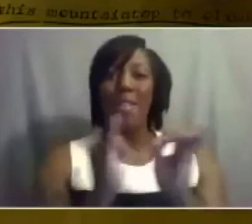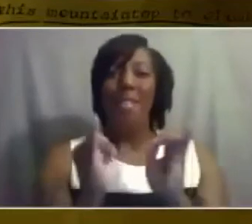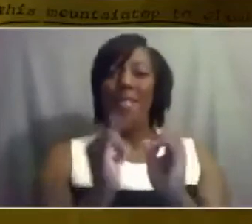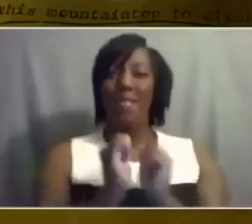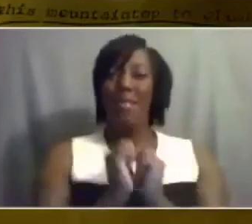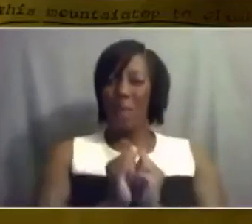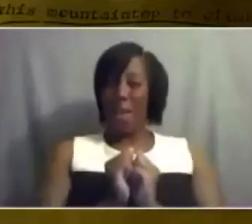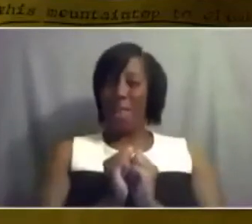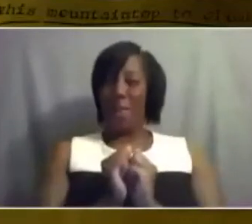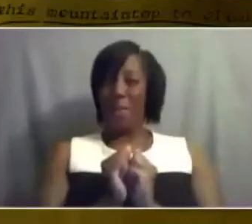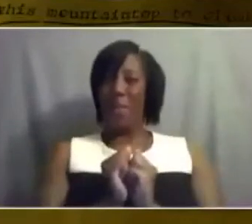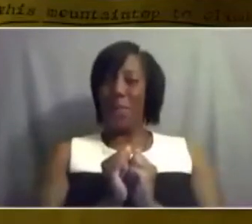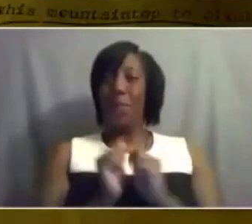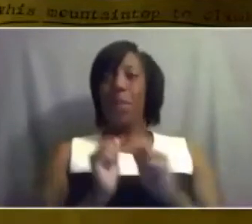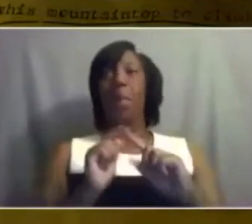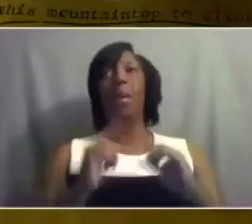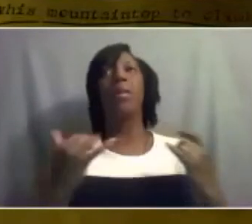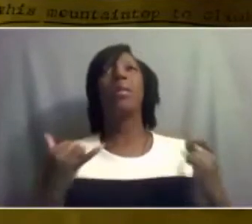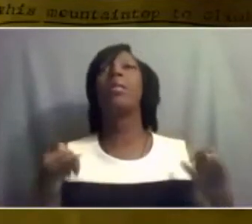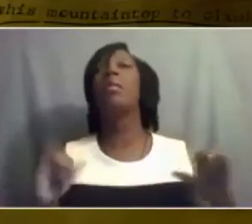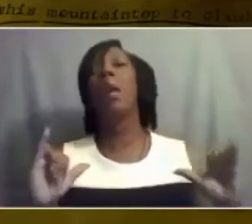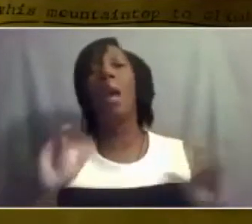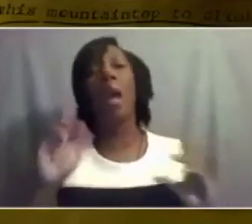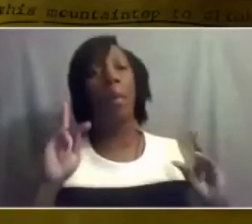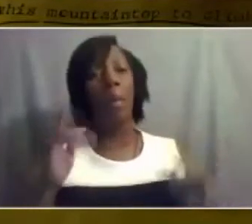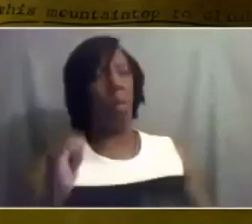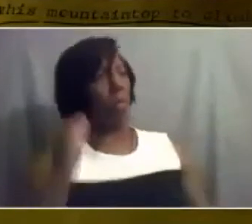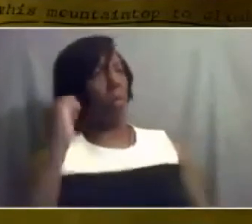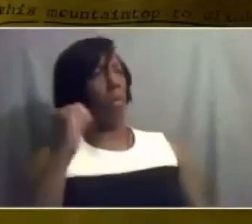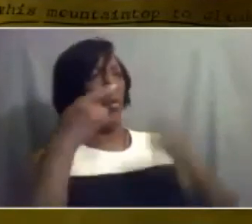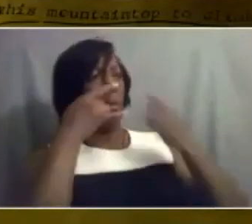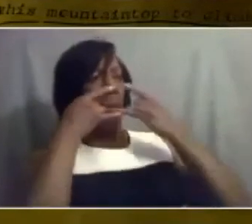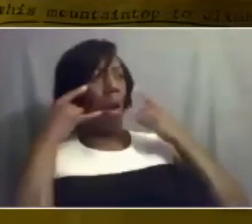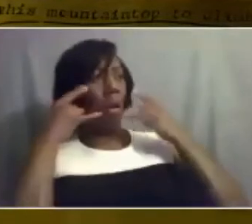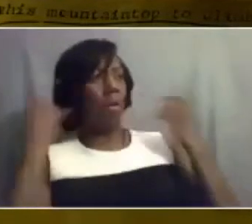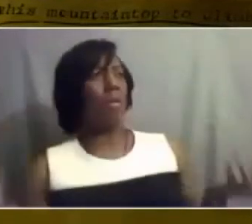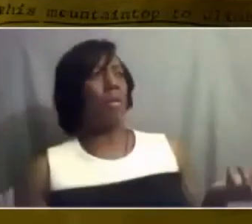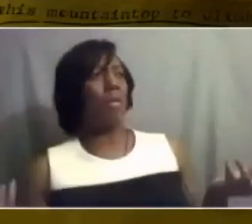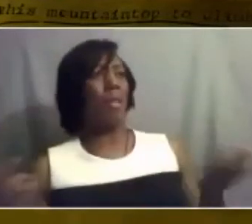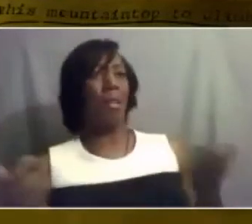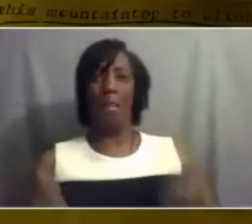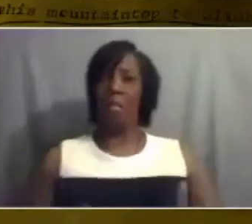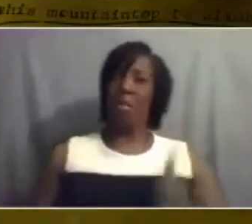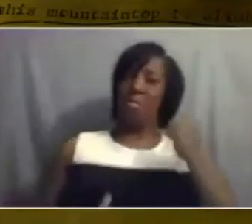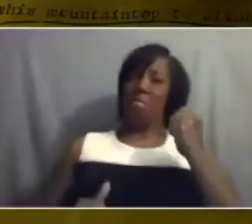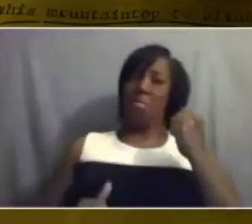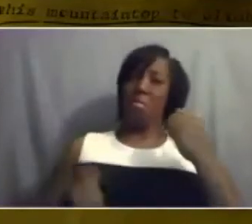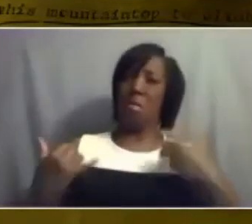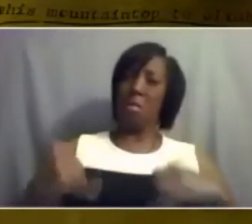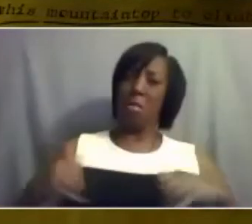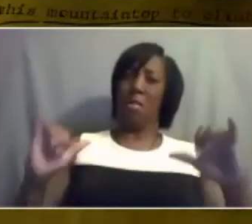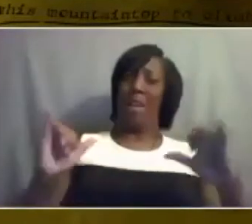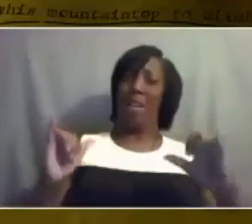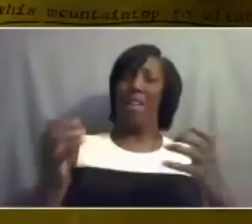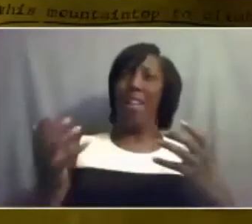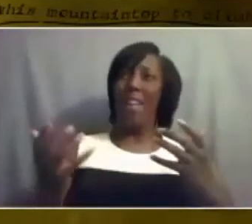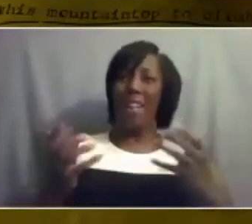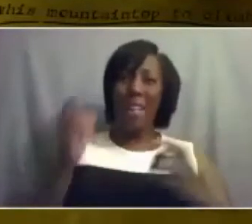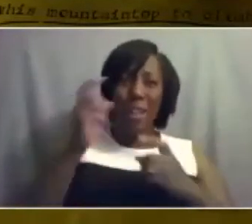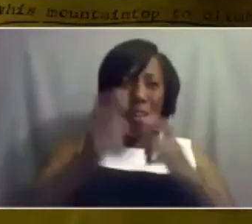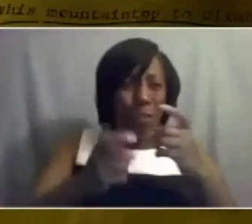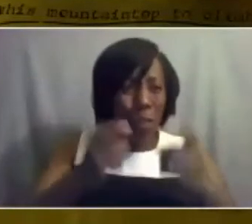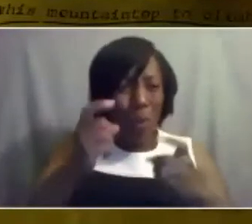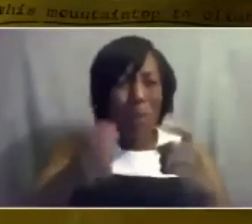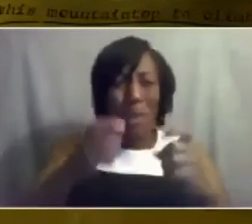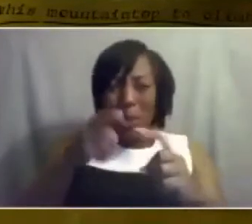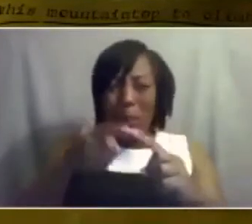still, we have people resisting wearing masks. We still have mm-hmm. people resisting contributing to the community and